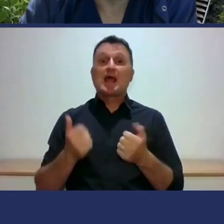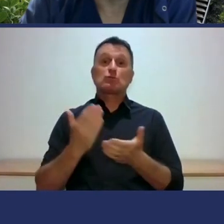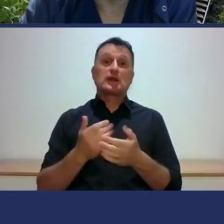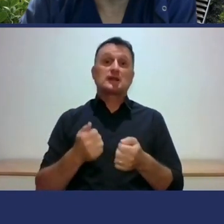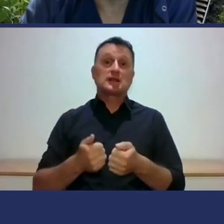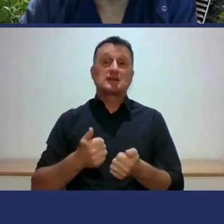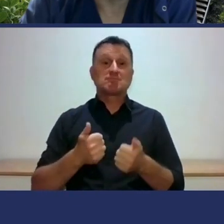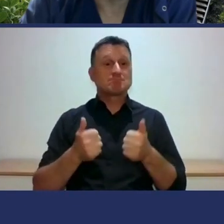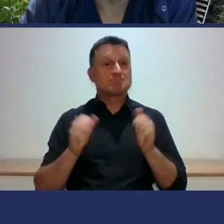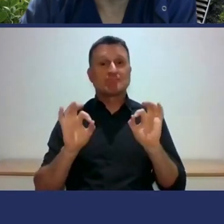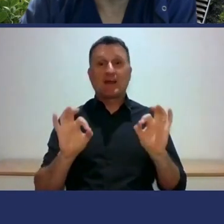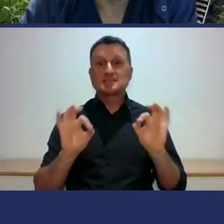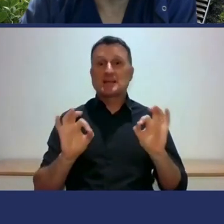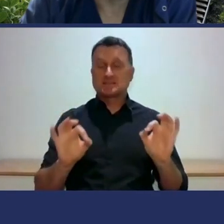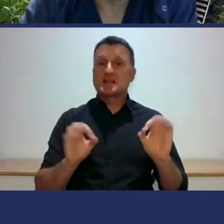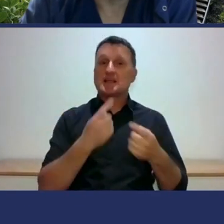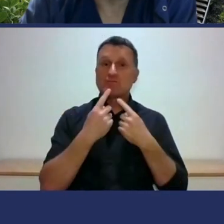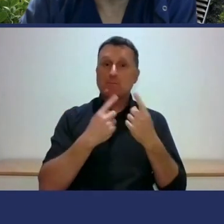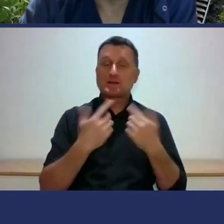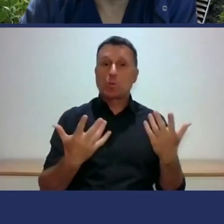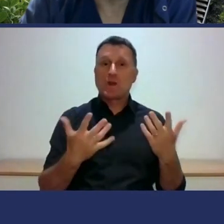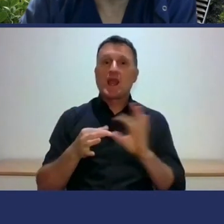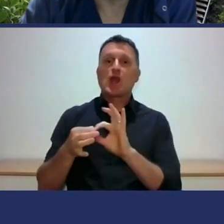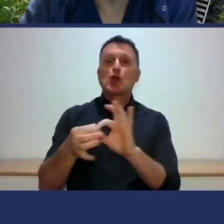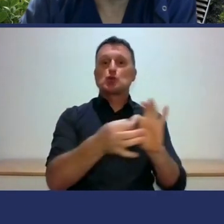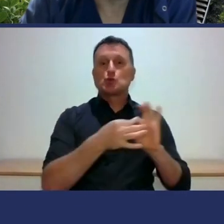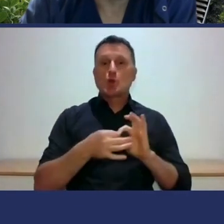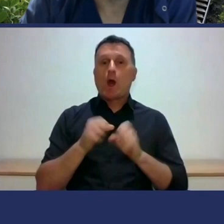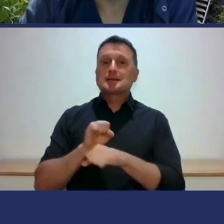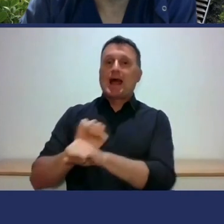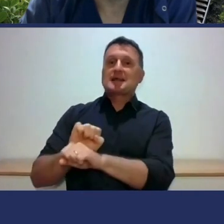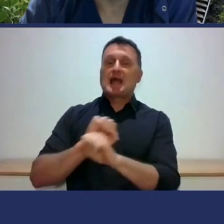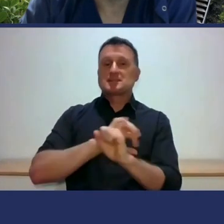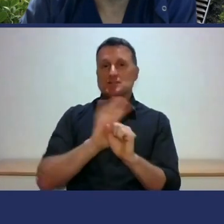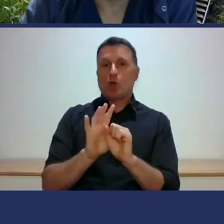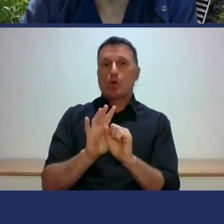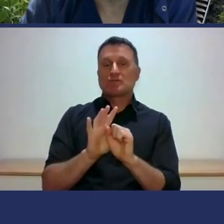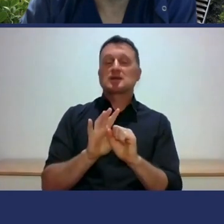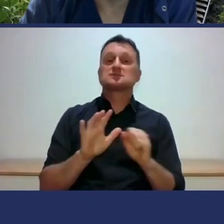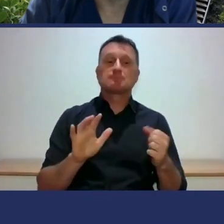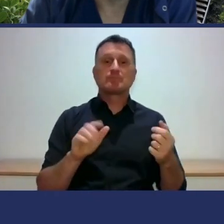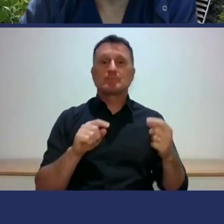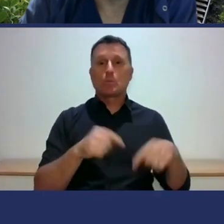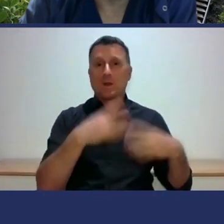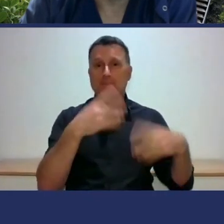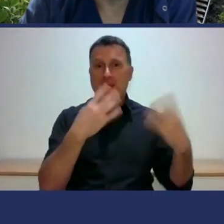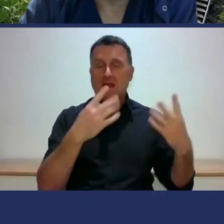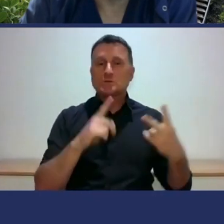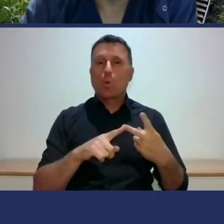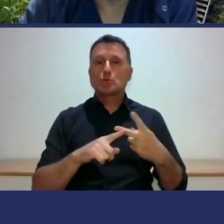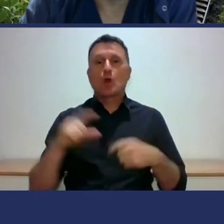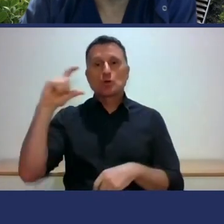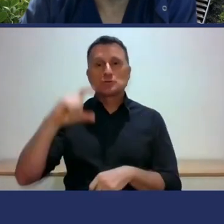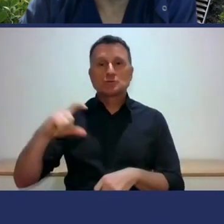the Unite Against COVID Facebook page, and then there's also the New Zealand College of Midwives. What's your one again, Michelle?